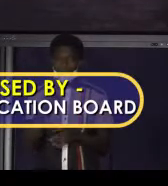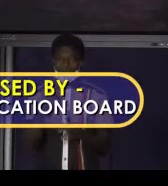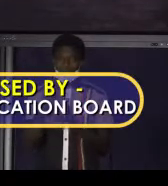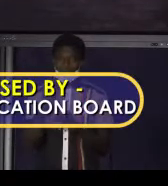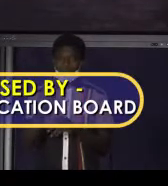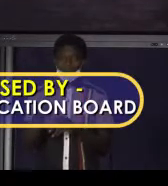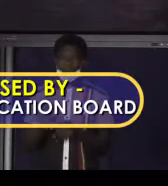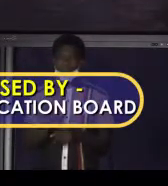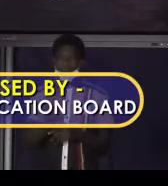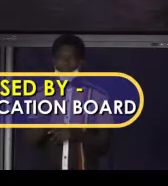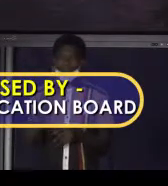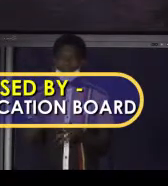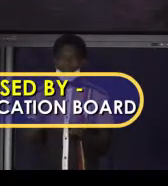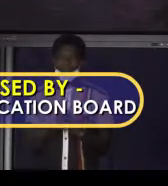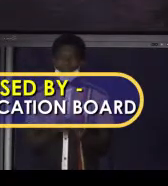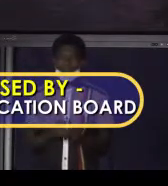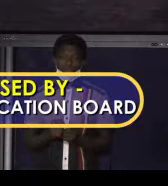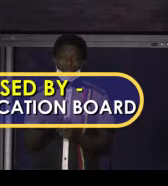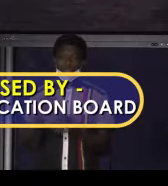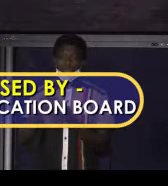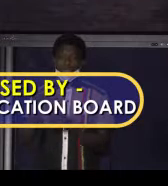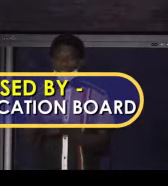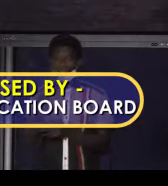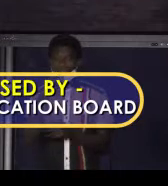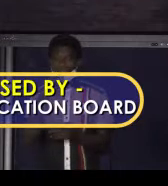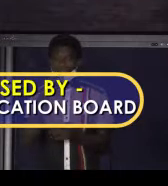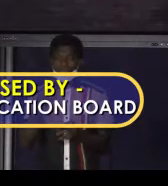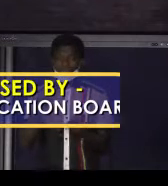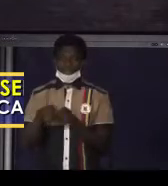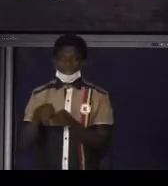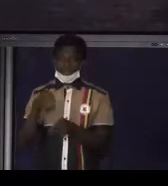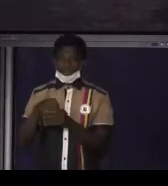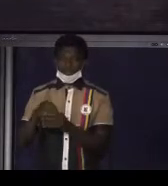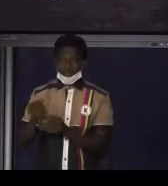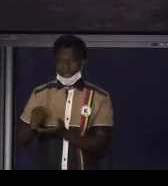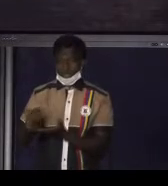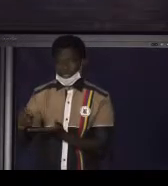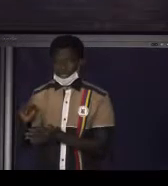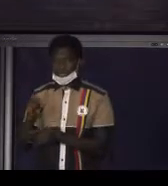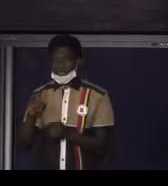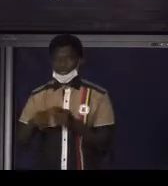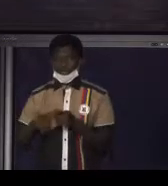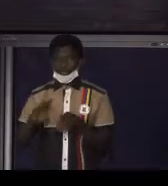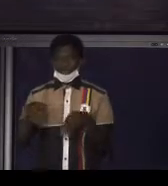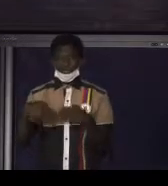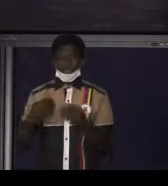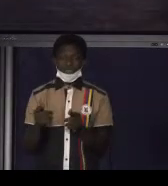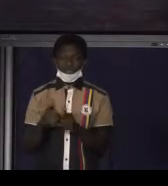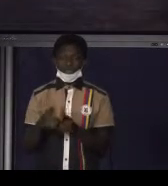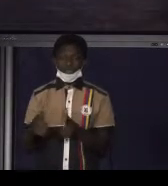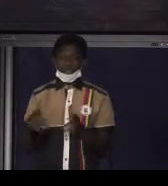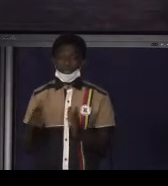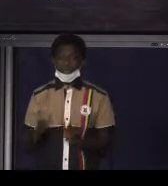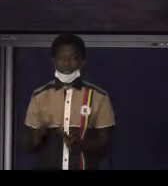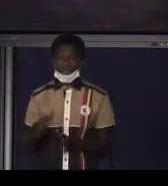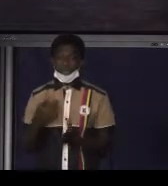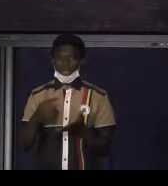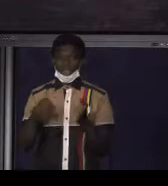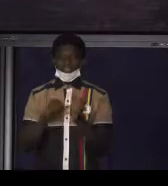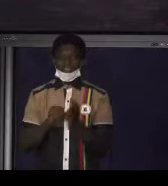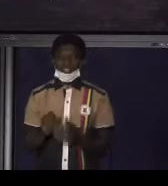two words used together in speech or even in writing to give